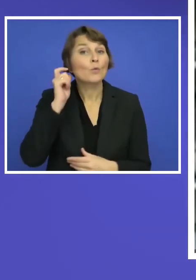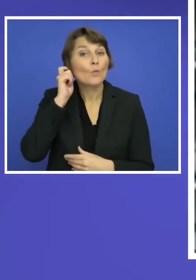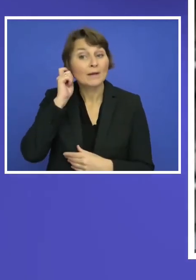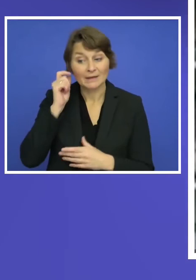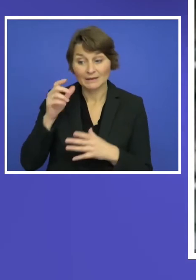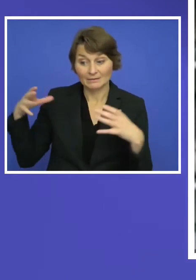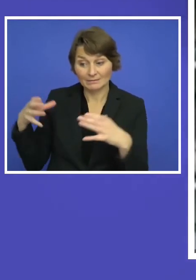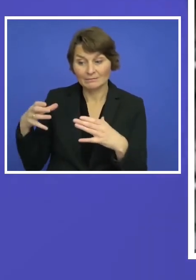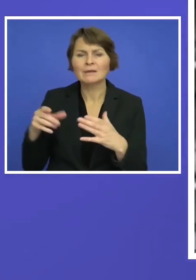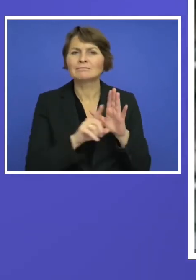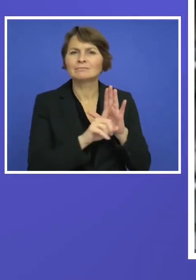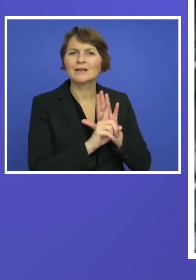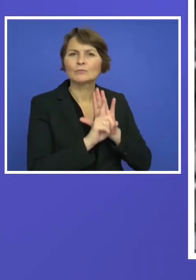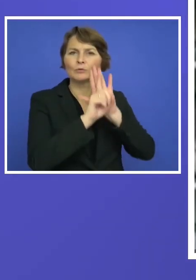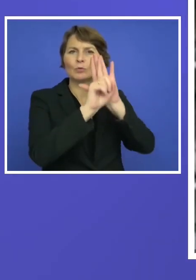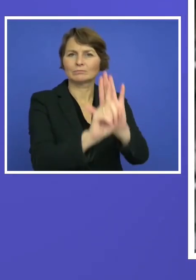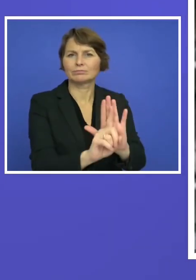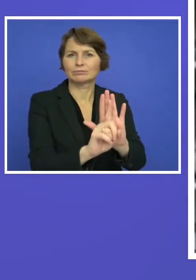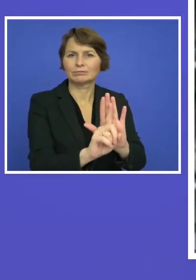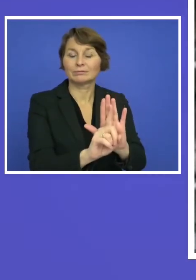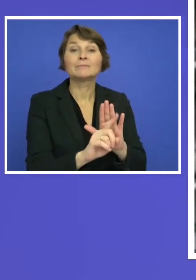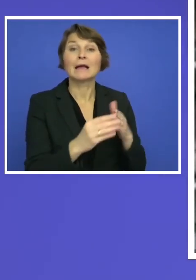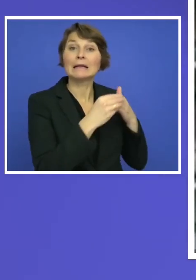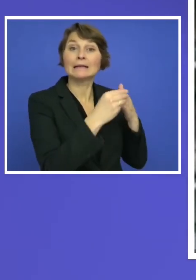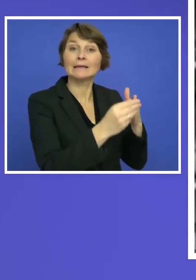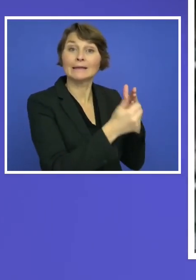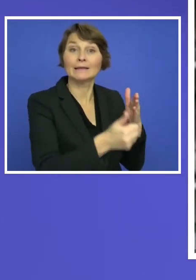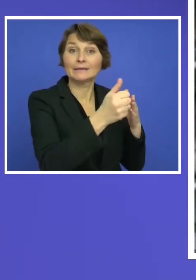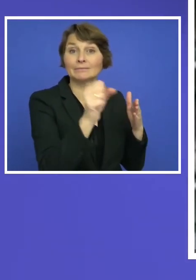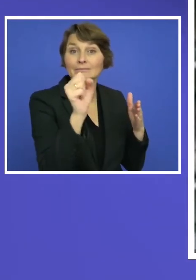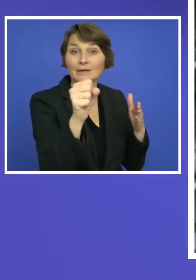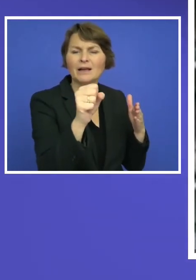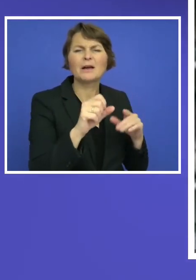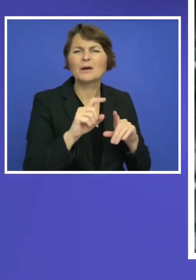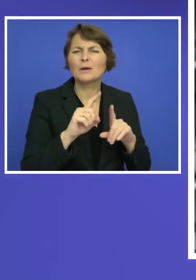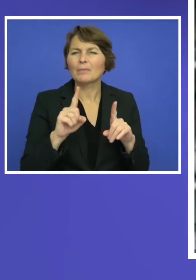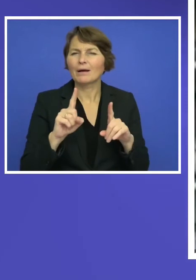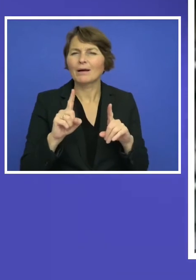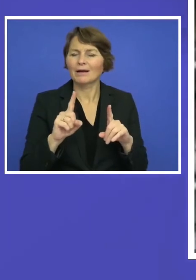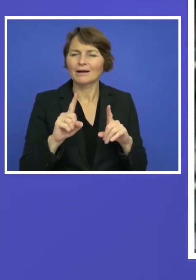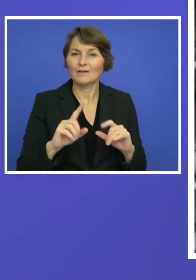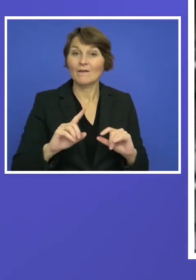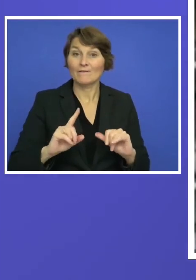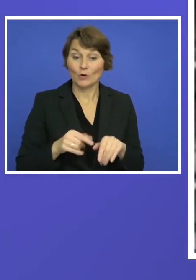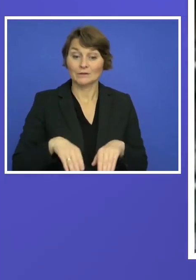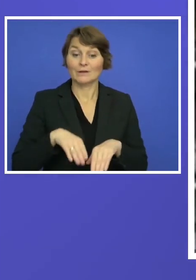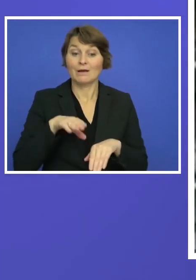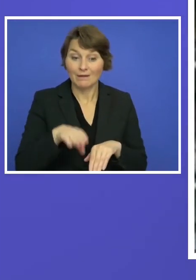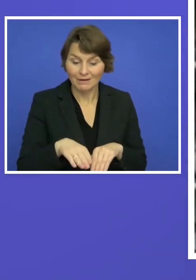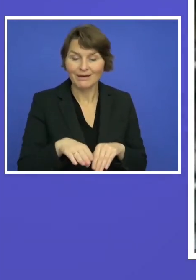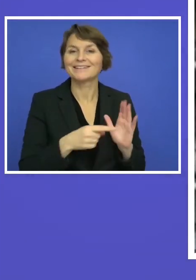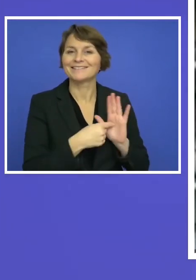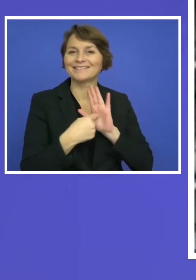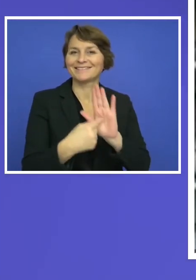not only in leadership positions, but from the very start. So you may know